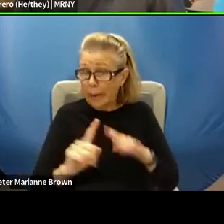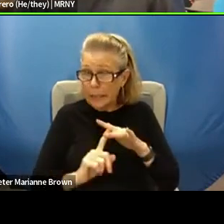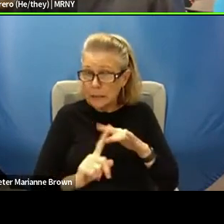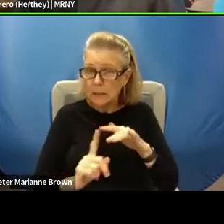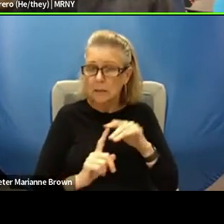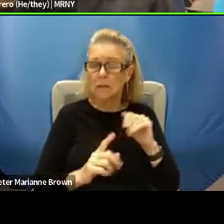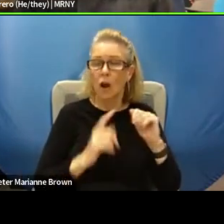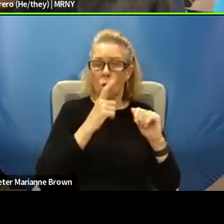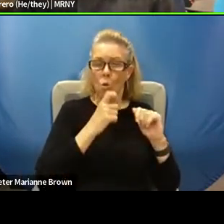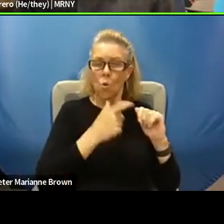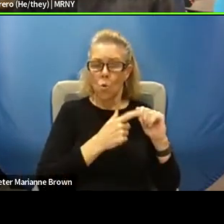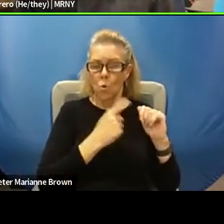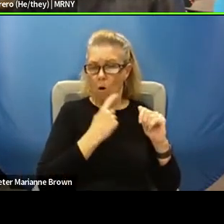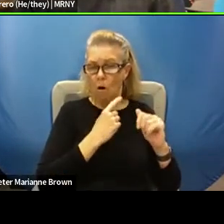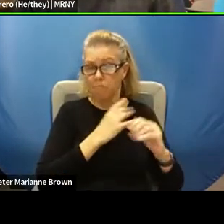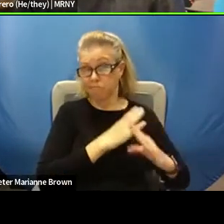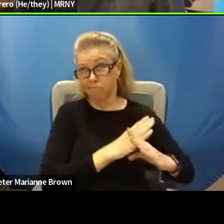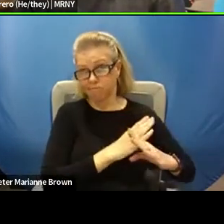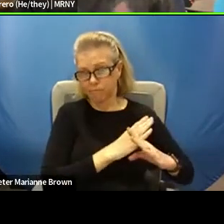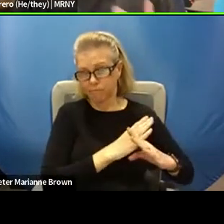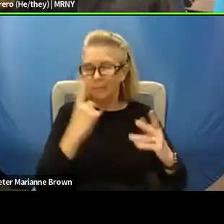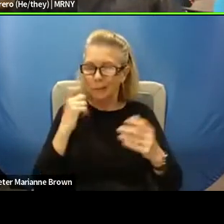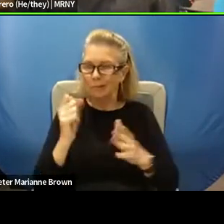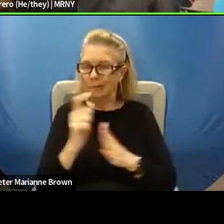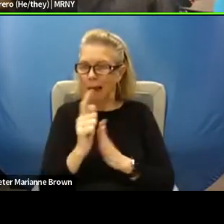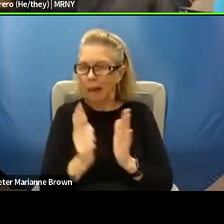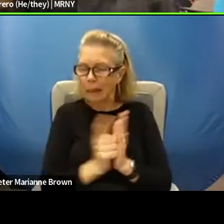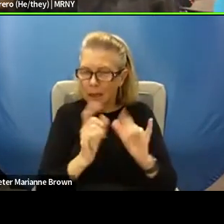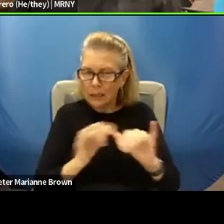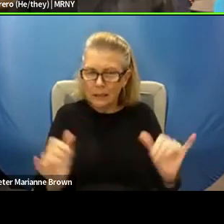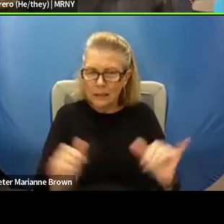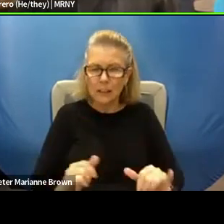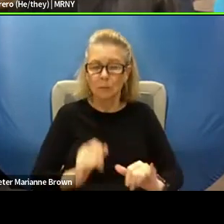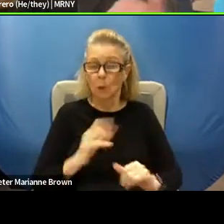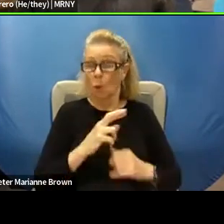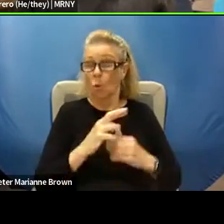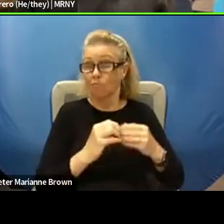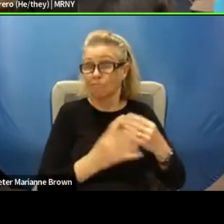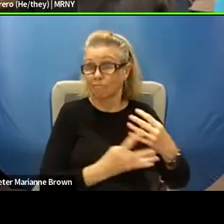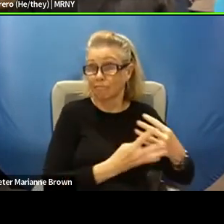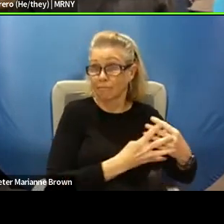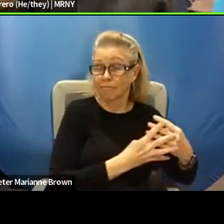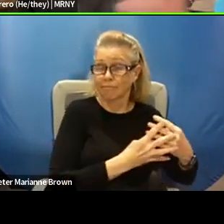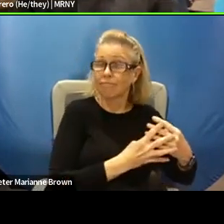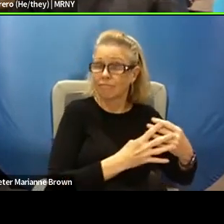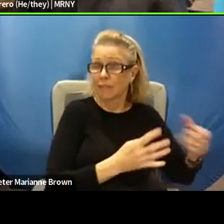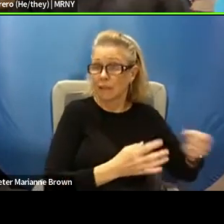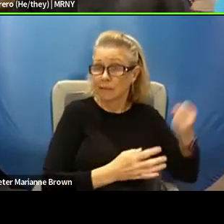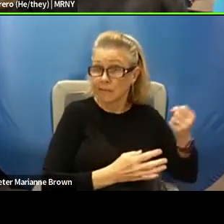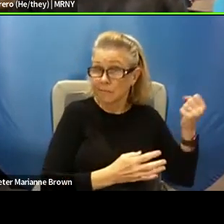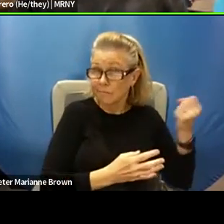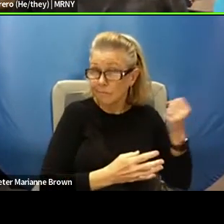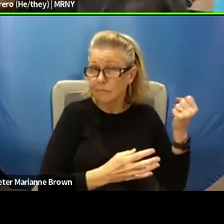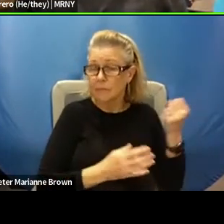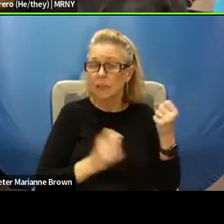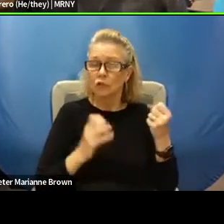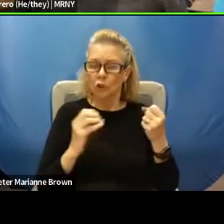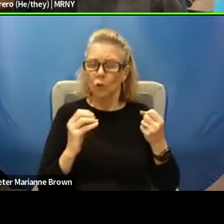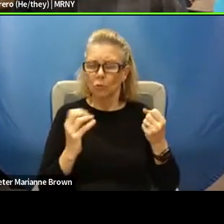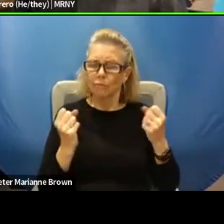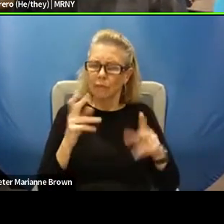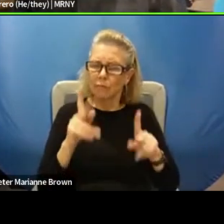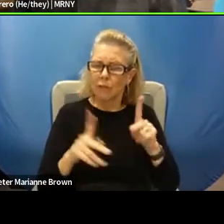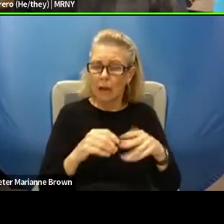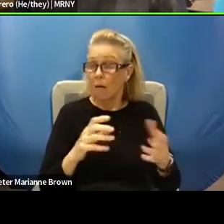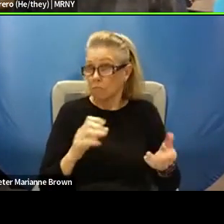system or have been detained. Primarily folks who are in the sex work, in the sex